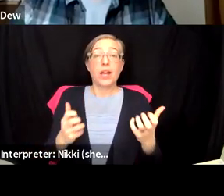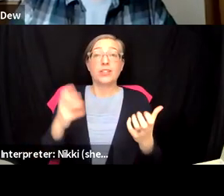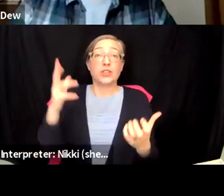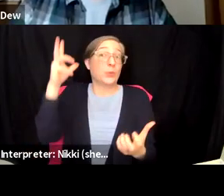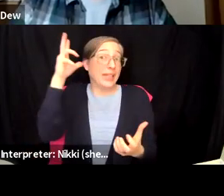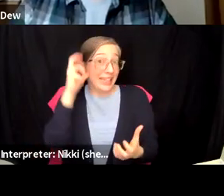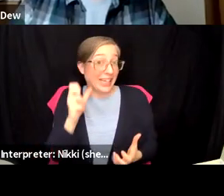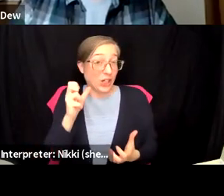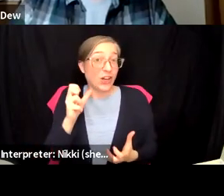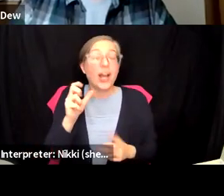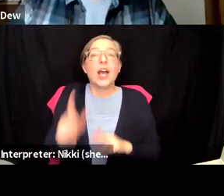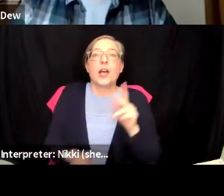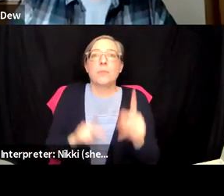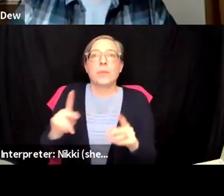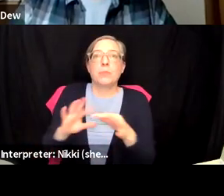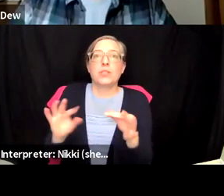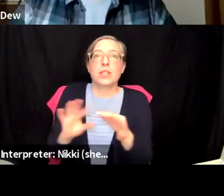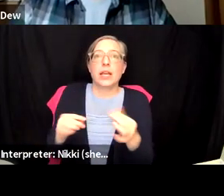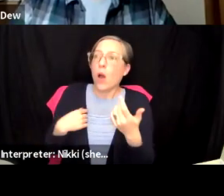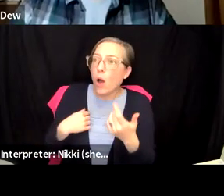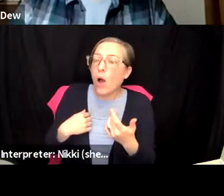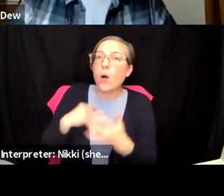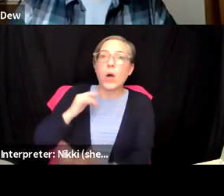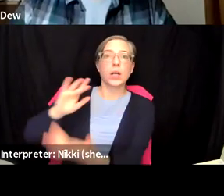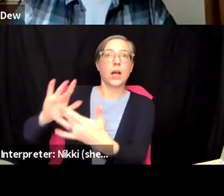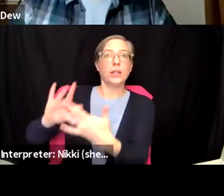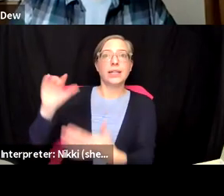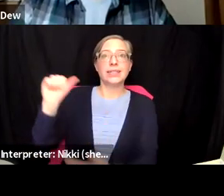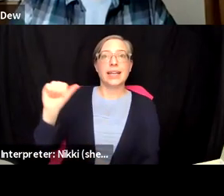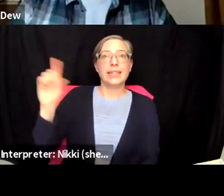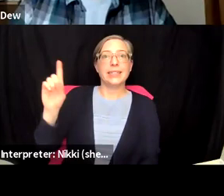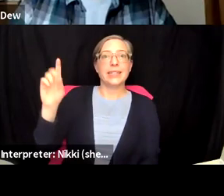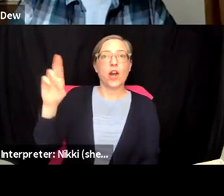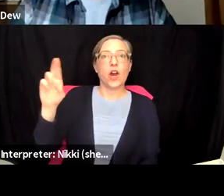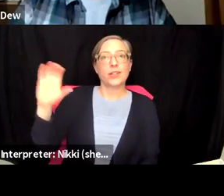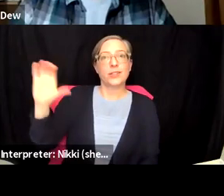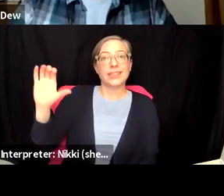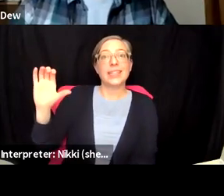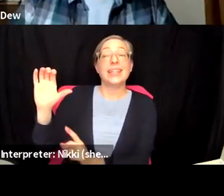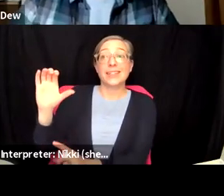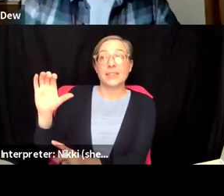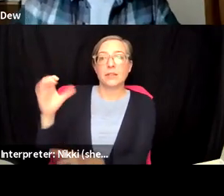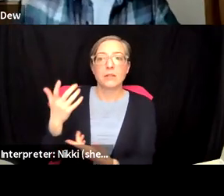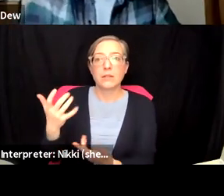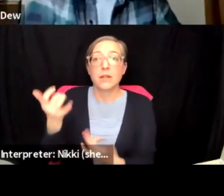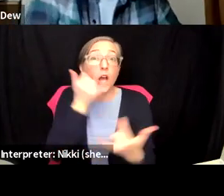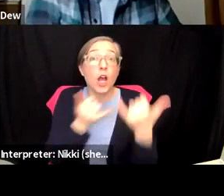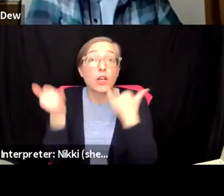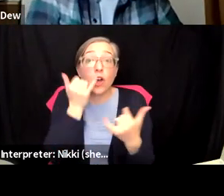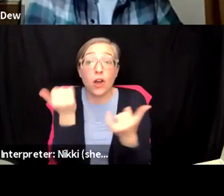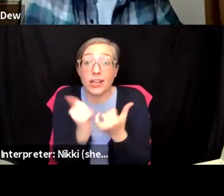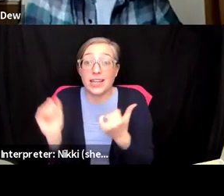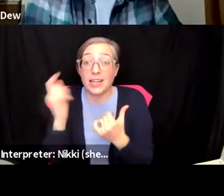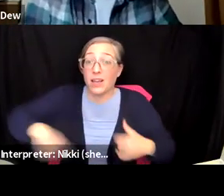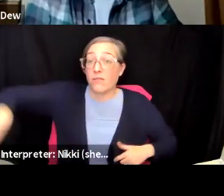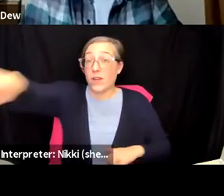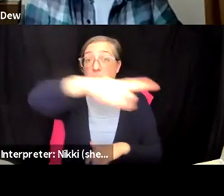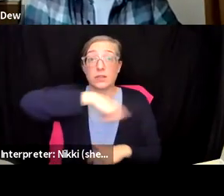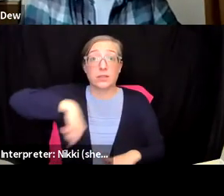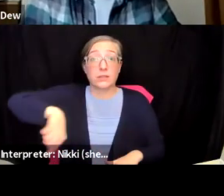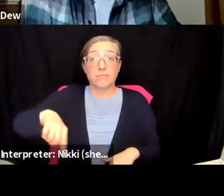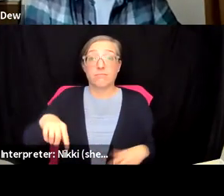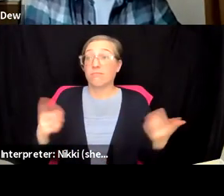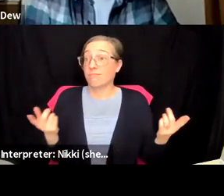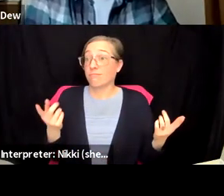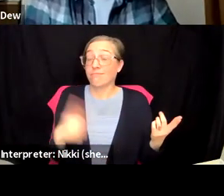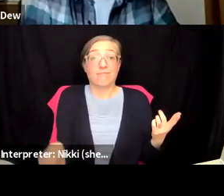if you don't take anything else out of this, just realize you can call any of us that you're seeing up here. You can look at our